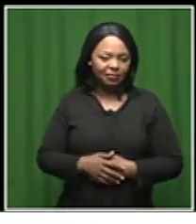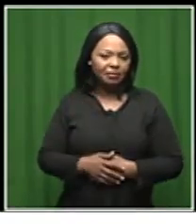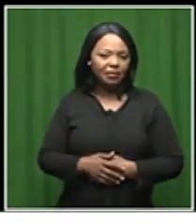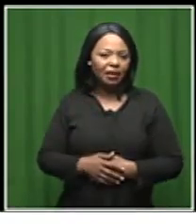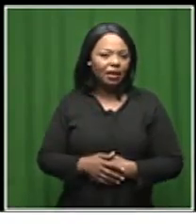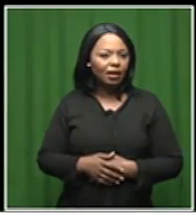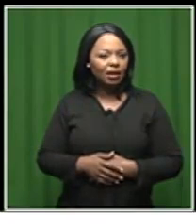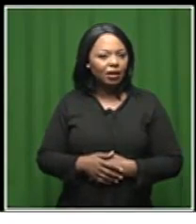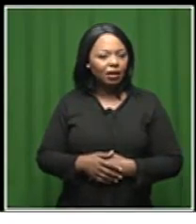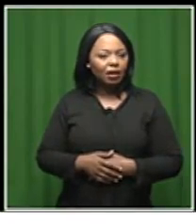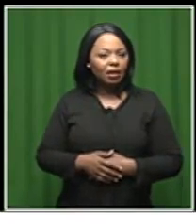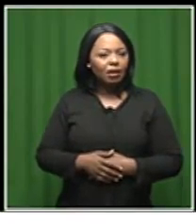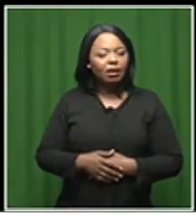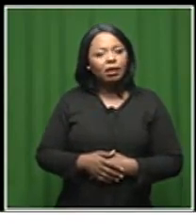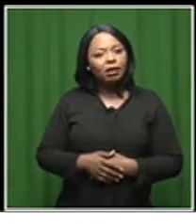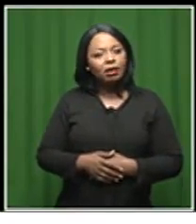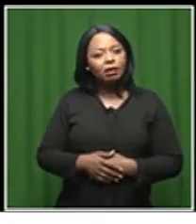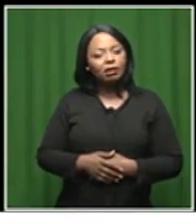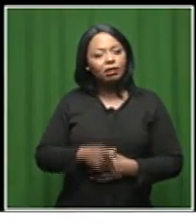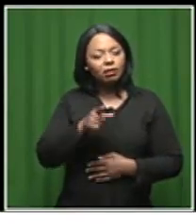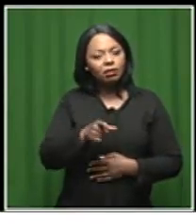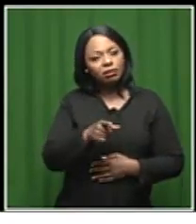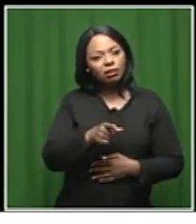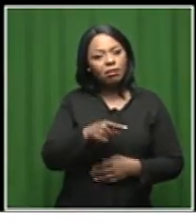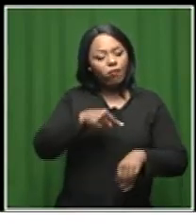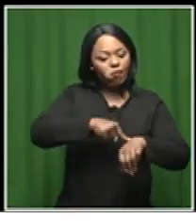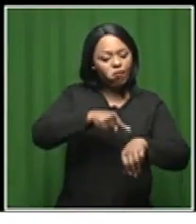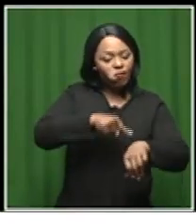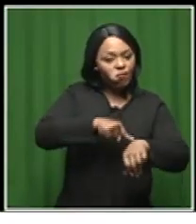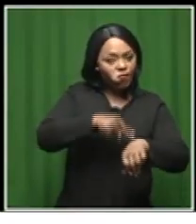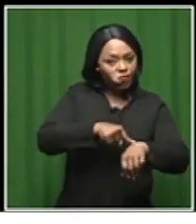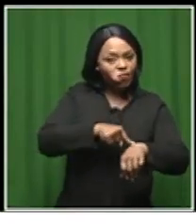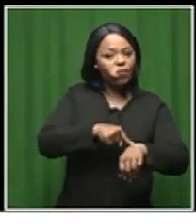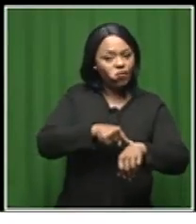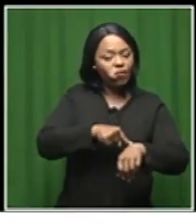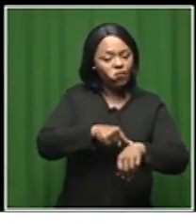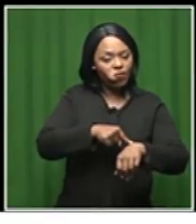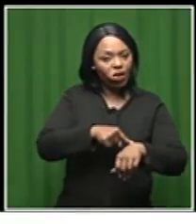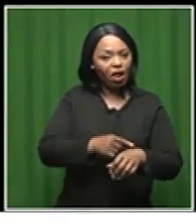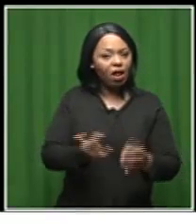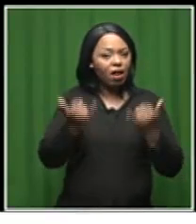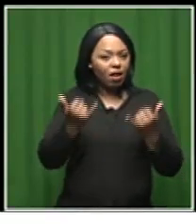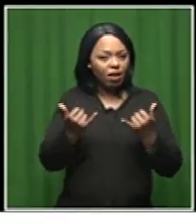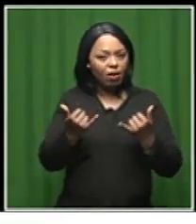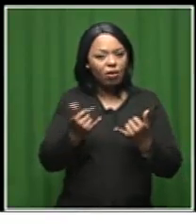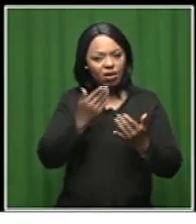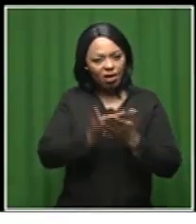So between myelomas and lymphomas, you are covering basically 2/3 of all the